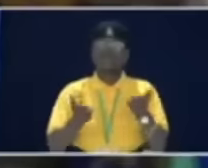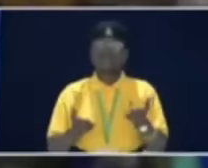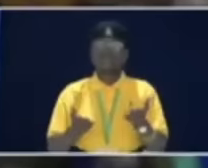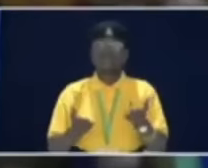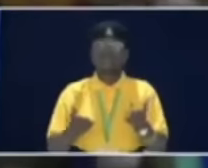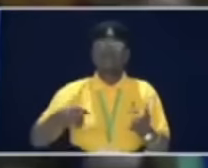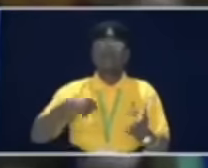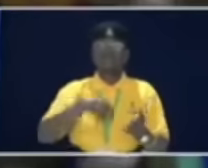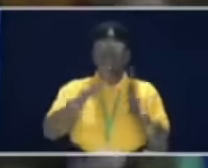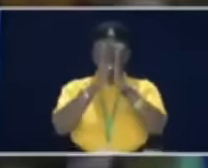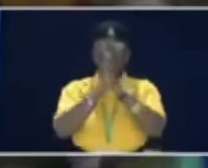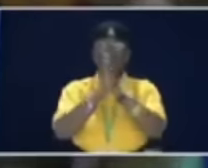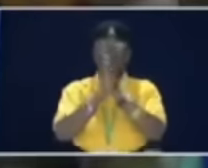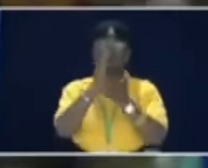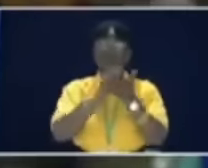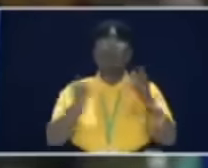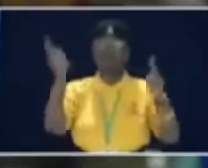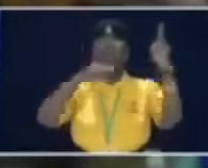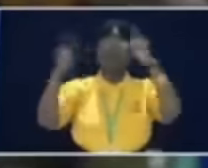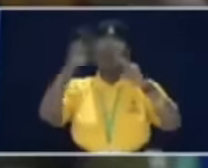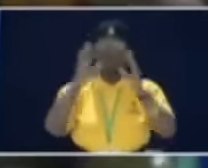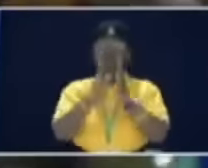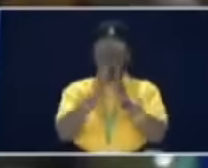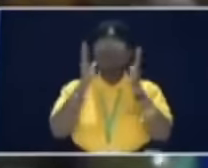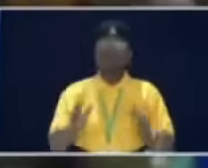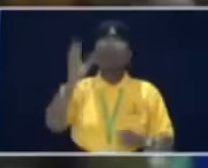we prayed some violent prayers.